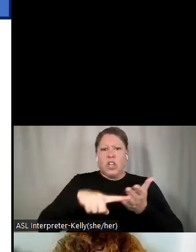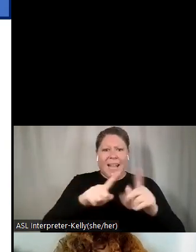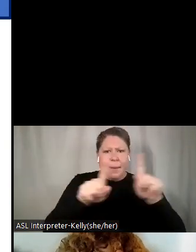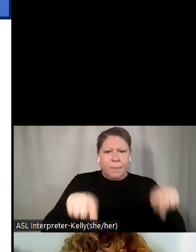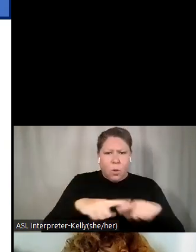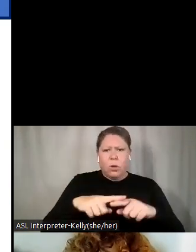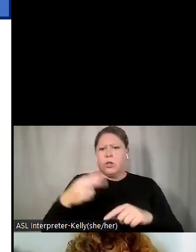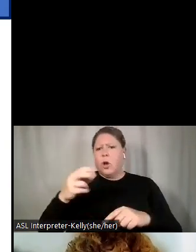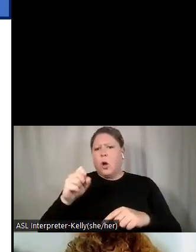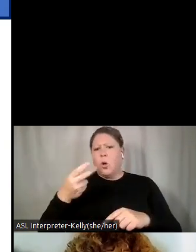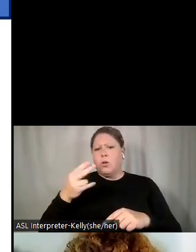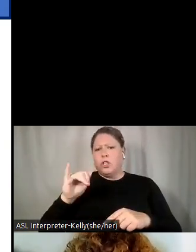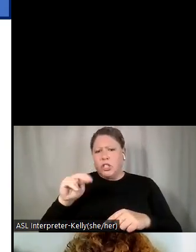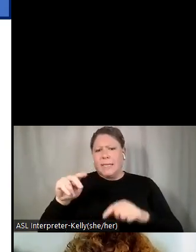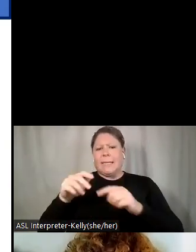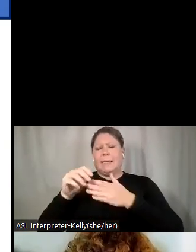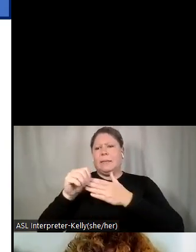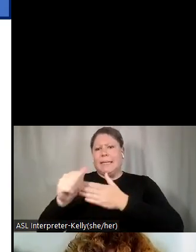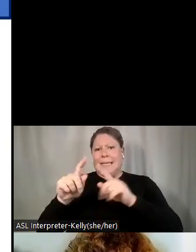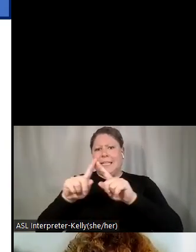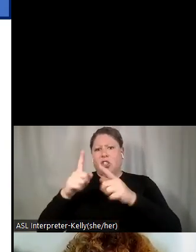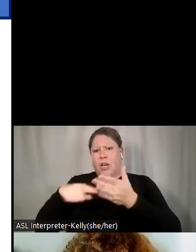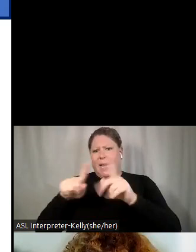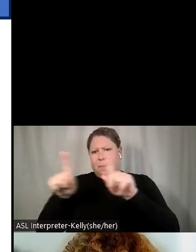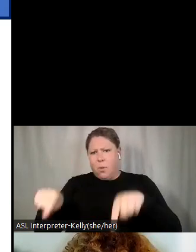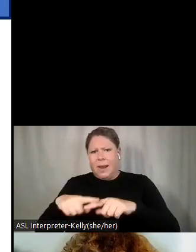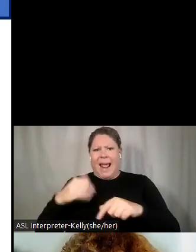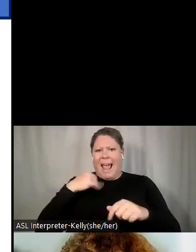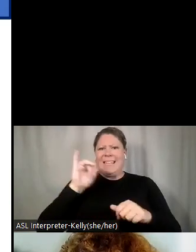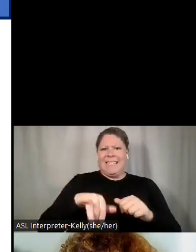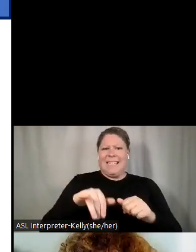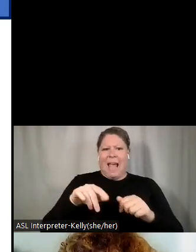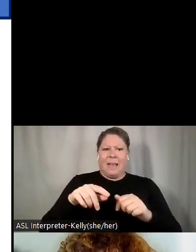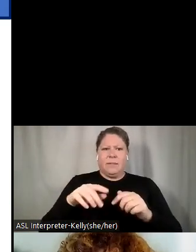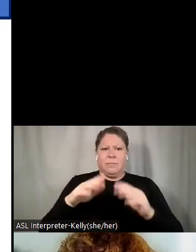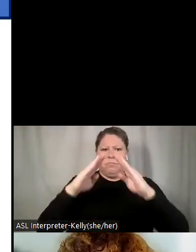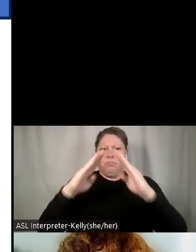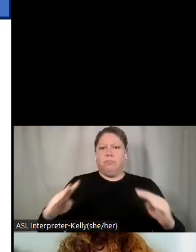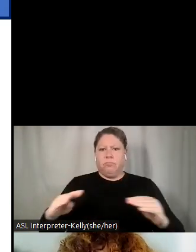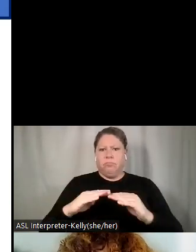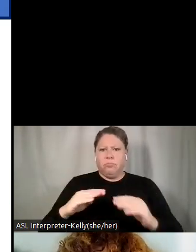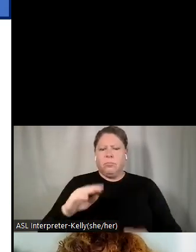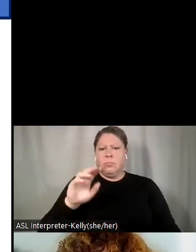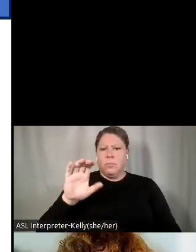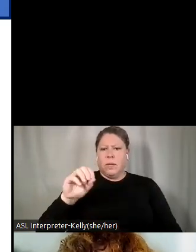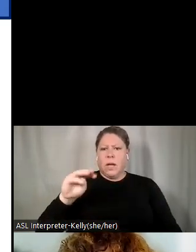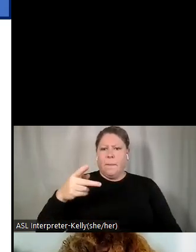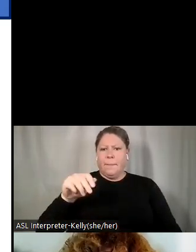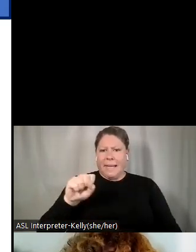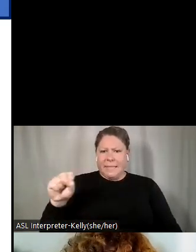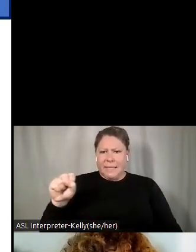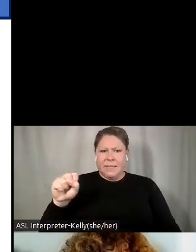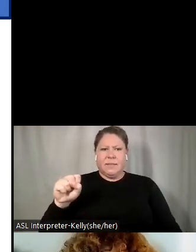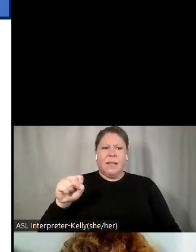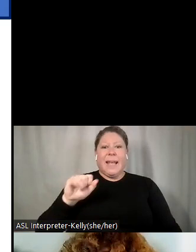little while, has this True North Compass on it. And again, for those of us who've worked in lean in a while, you'll recognize a lot of familiar terms